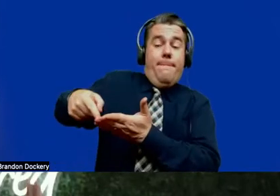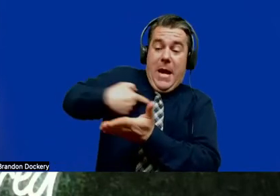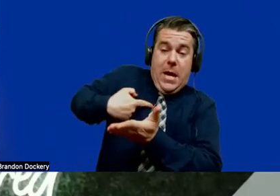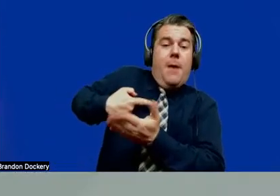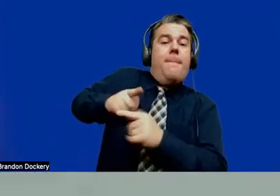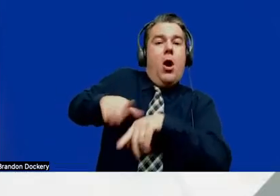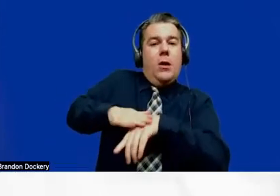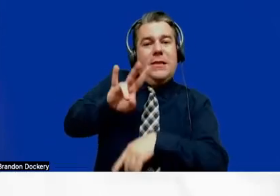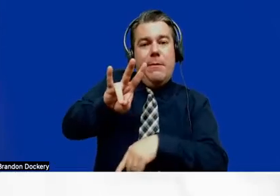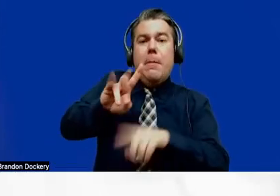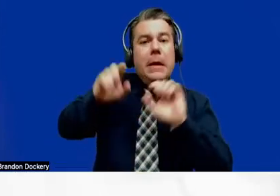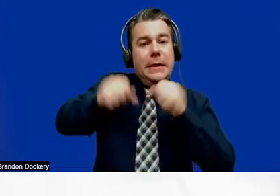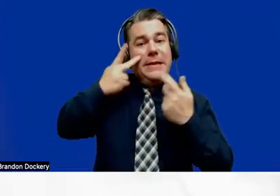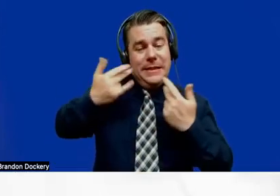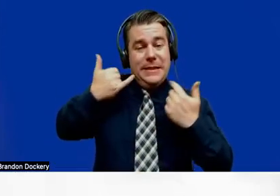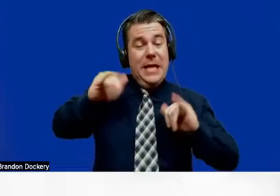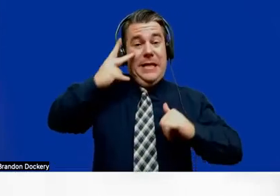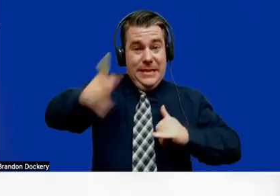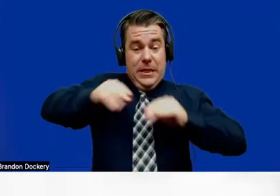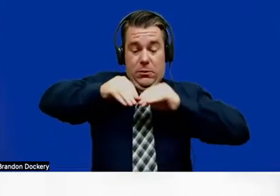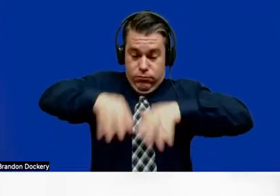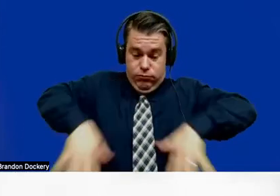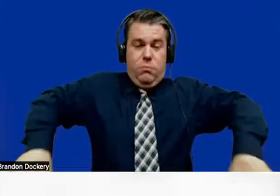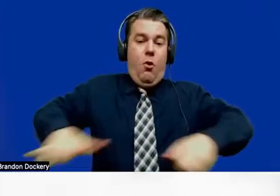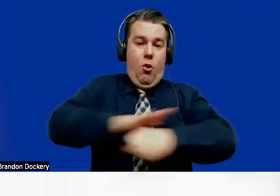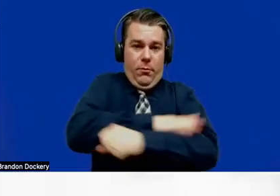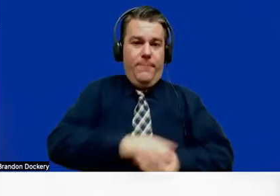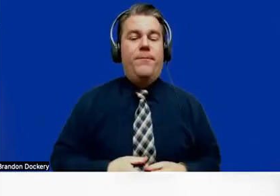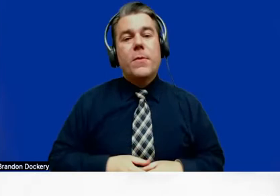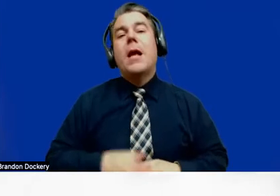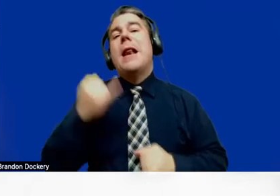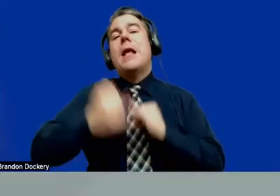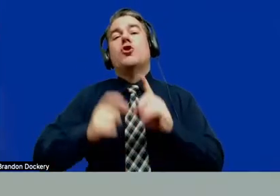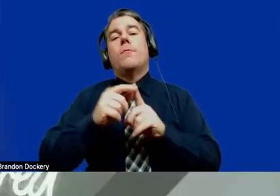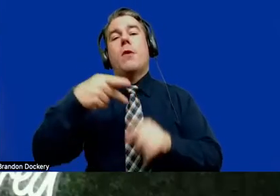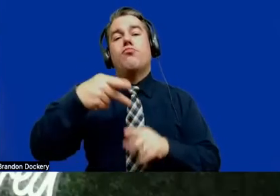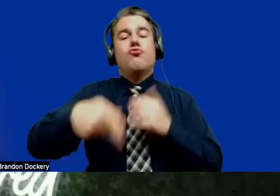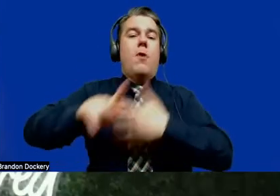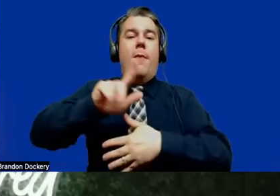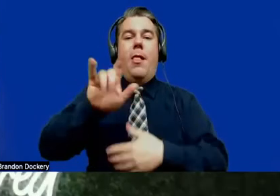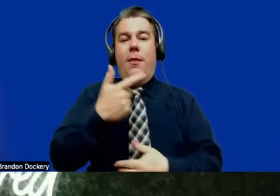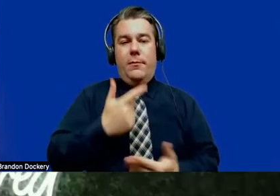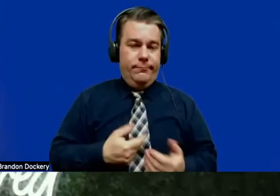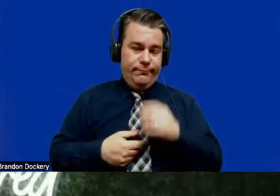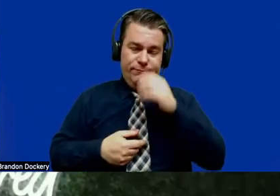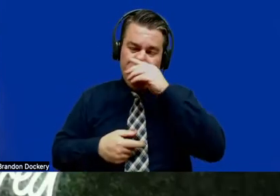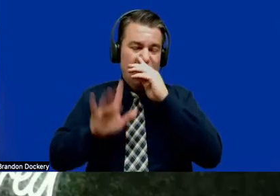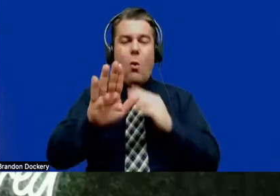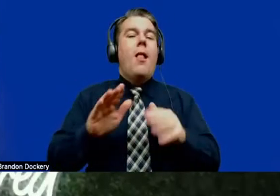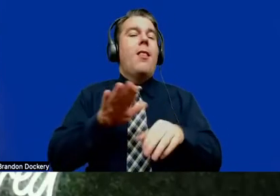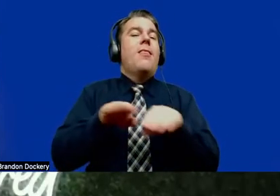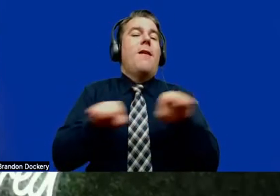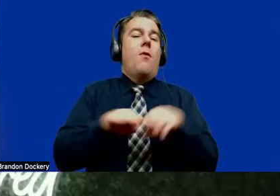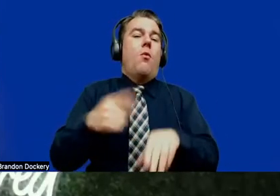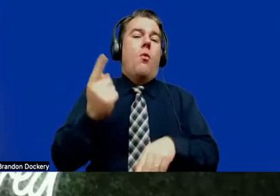entire organization. Our last term is primary leg. So primary leg is simply just your level 1 with the biggest team.